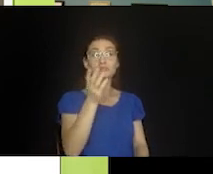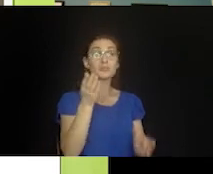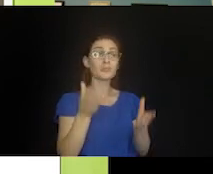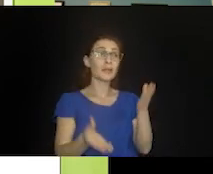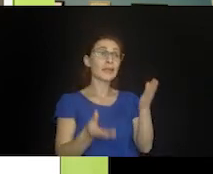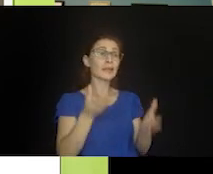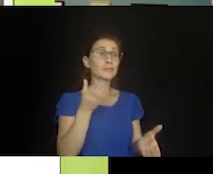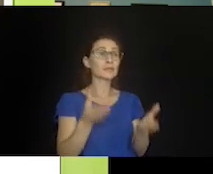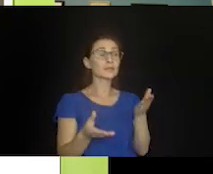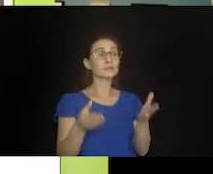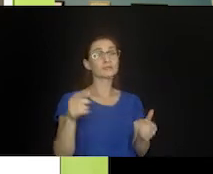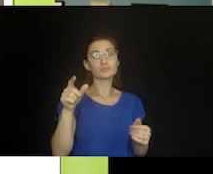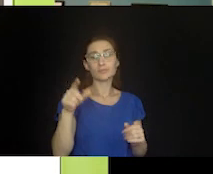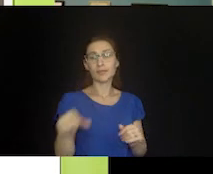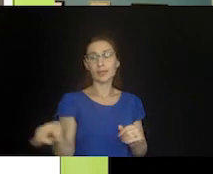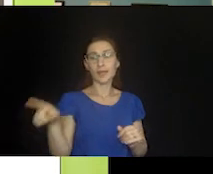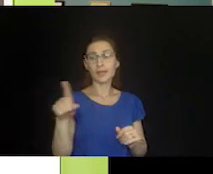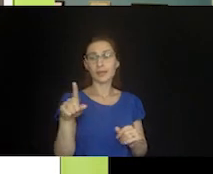if